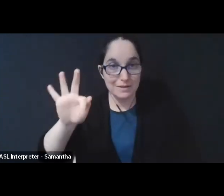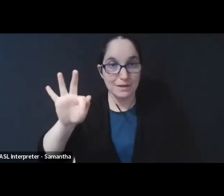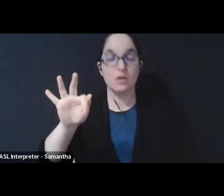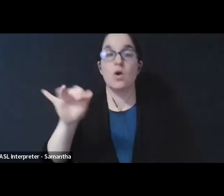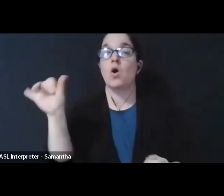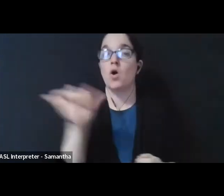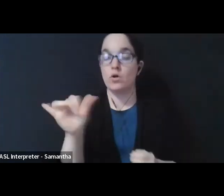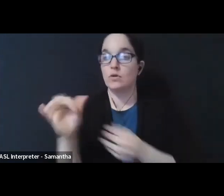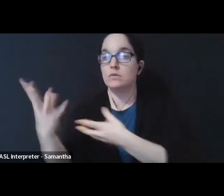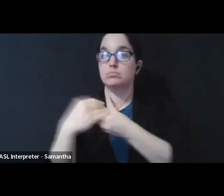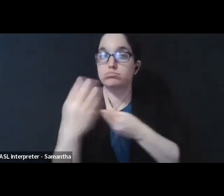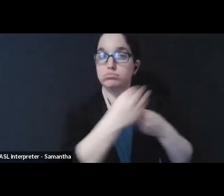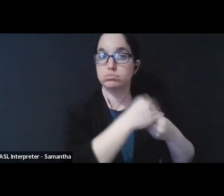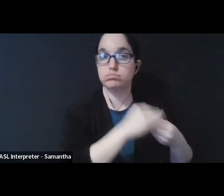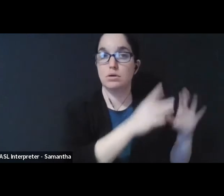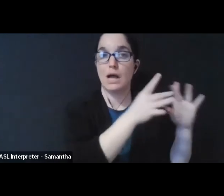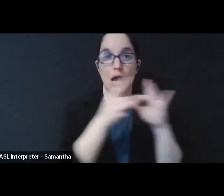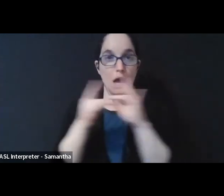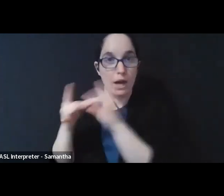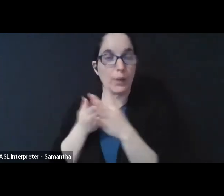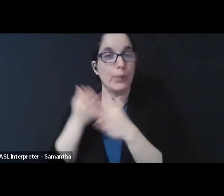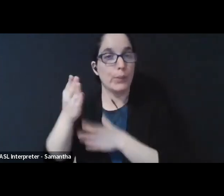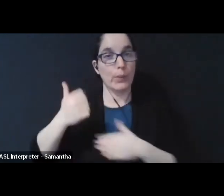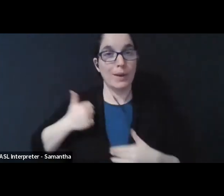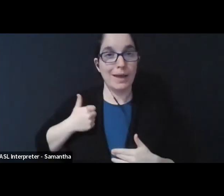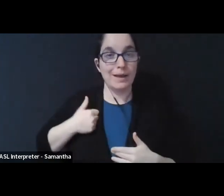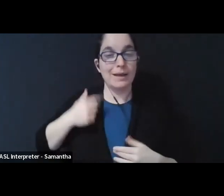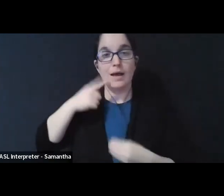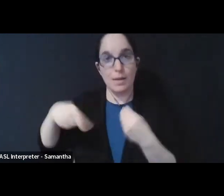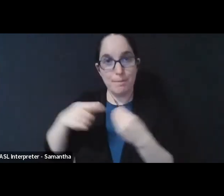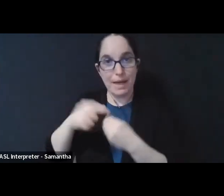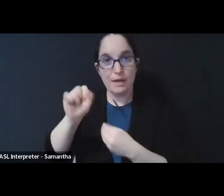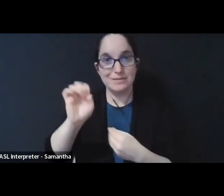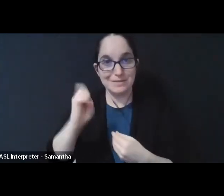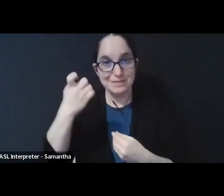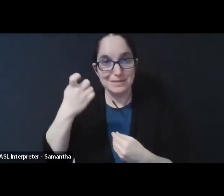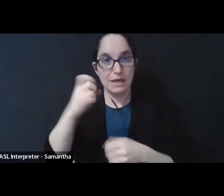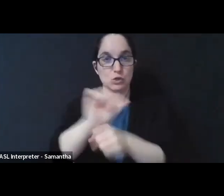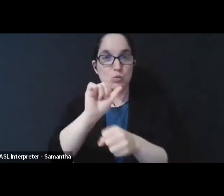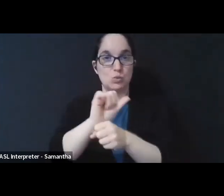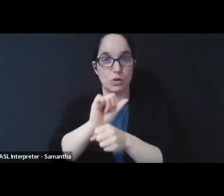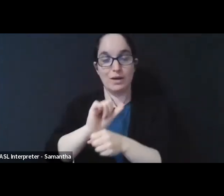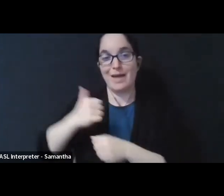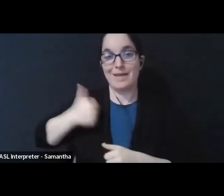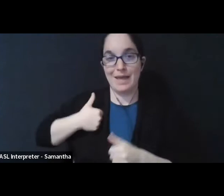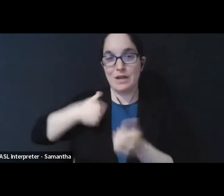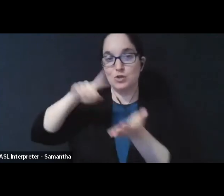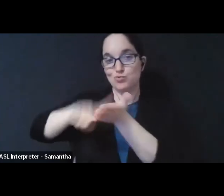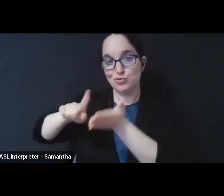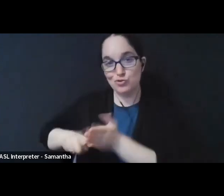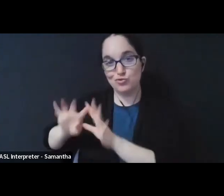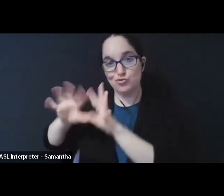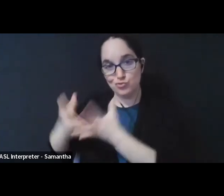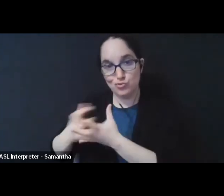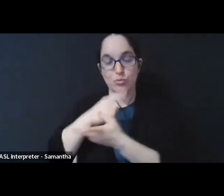of researchers and activists from across Canada on the Sex Work Activist Histories Project and with Winnipeg researchers and activists